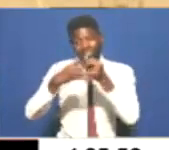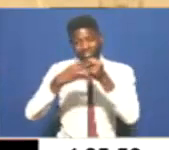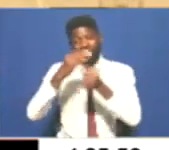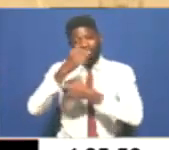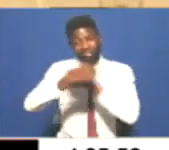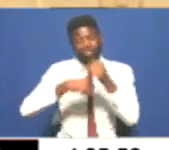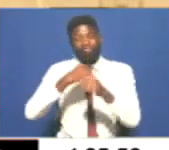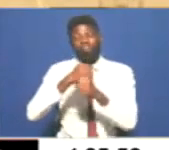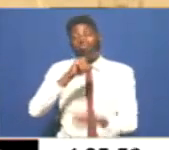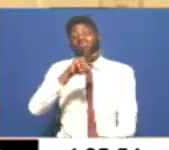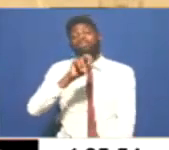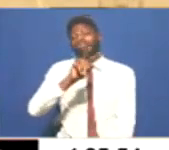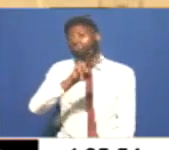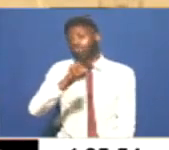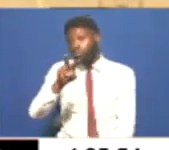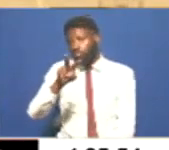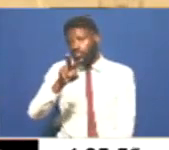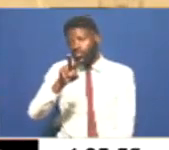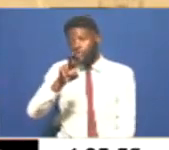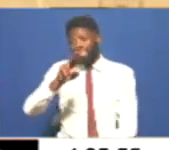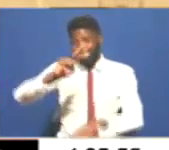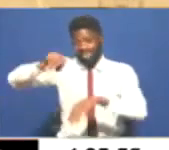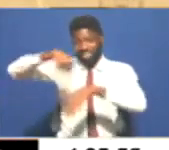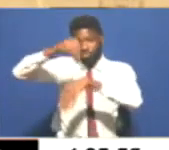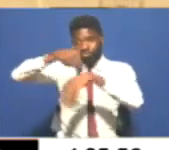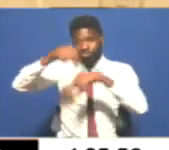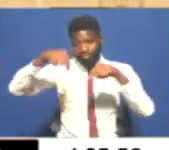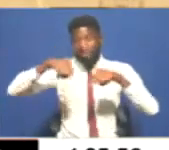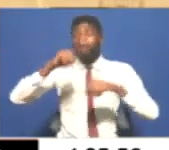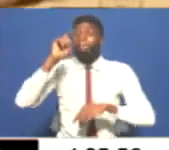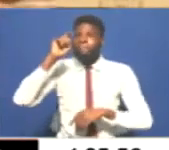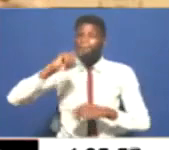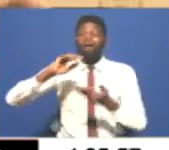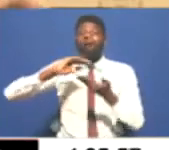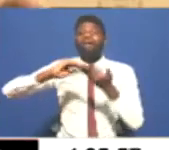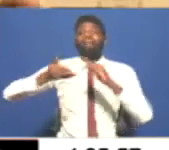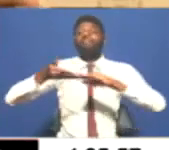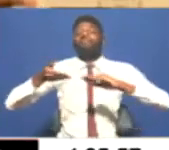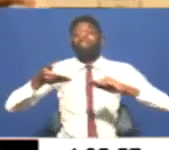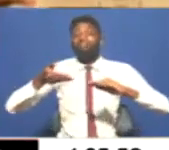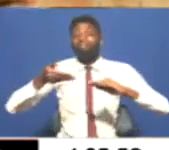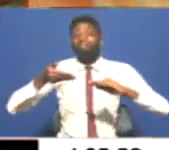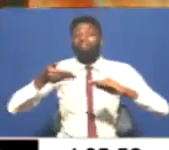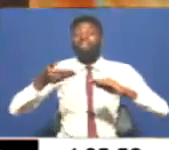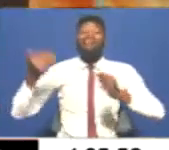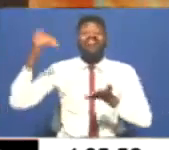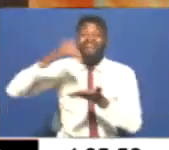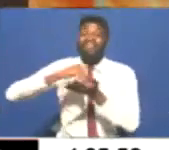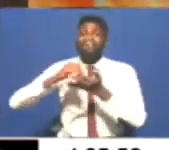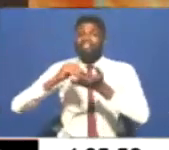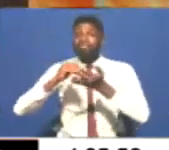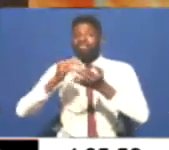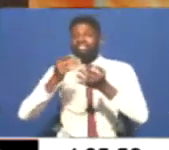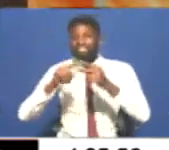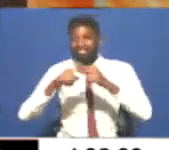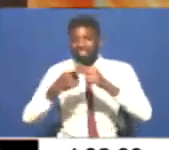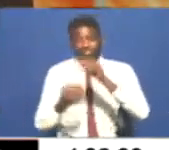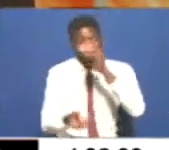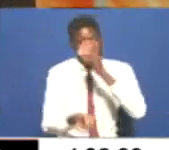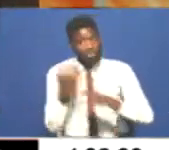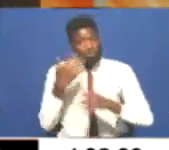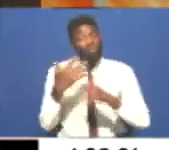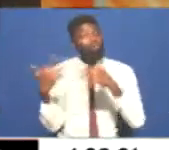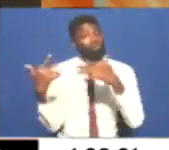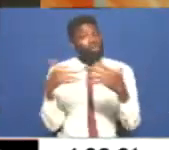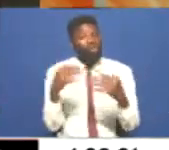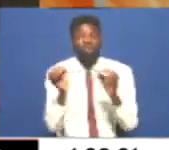2022. This nation must repent, and then people stop beating war drums again, and then we will be able to move.